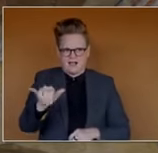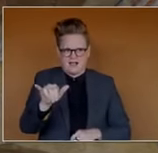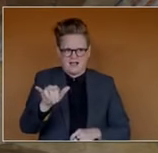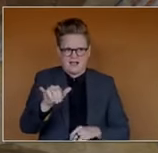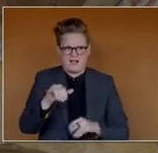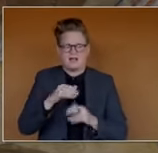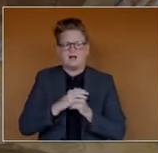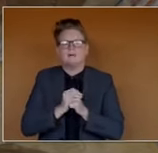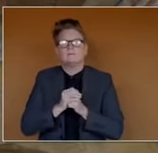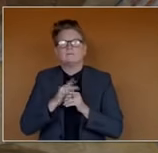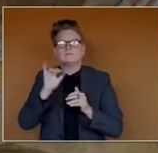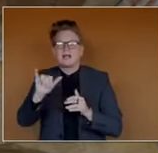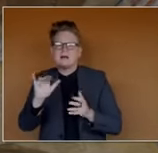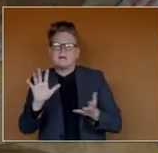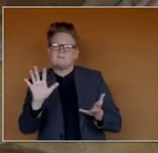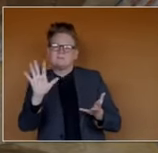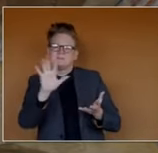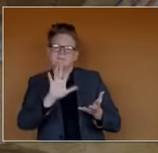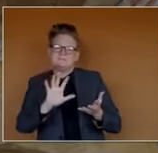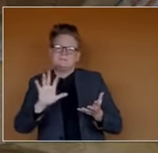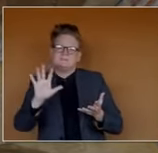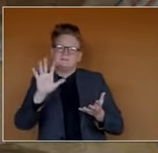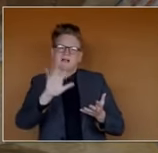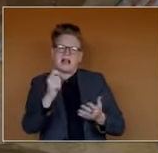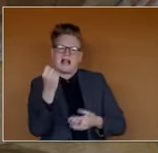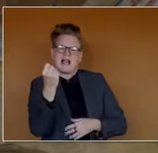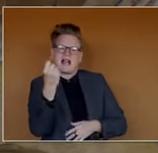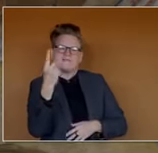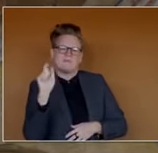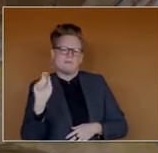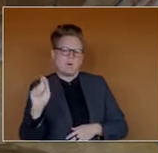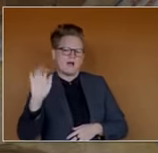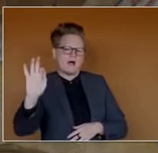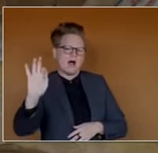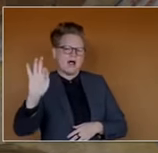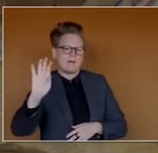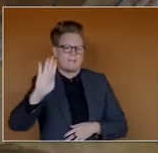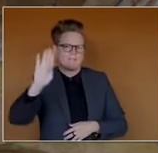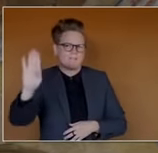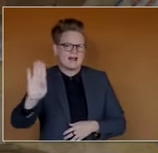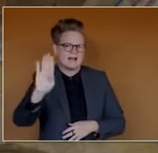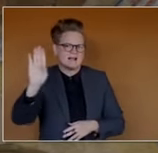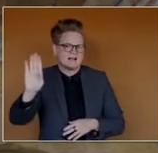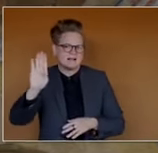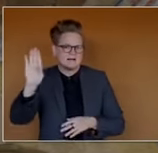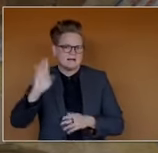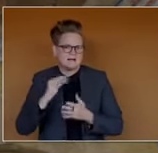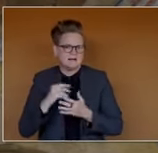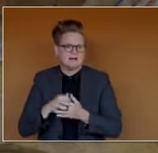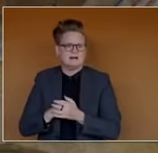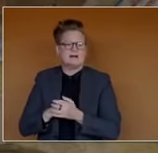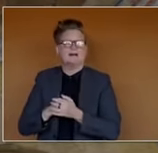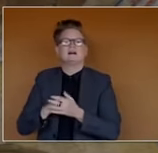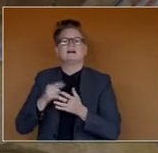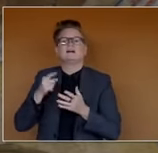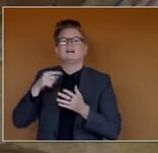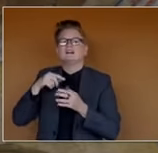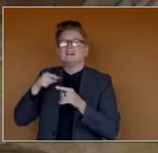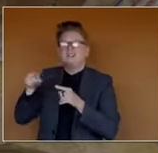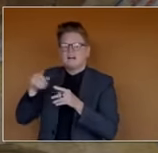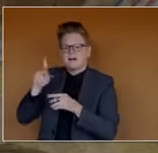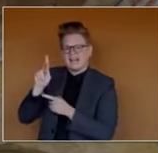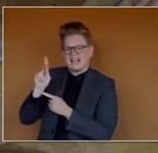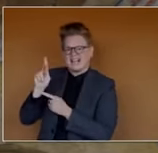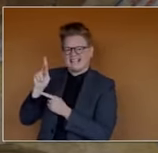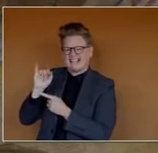be specific, $11.9 billion when you add, as Senator Skinner said, to the stimulus, the round one stimulus that we put